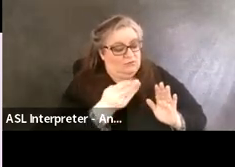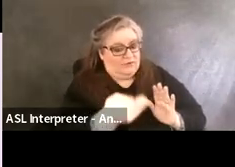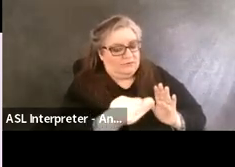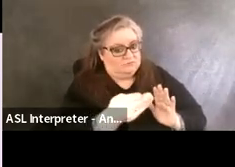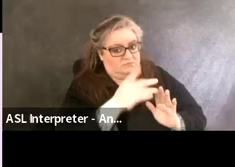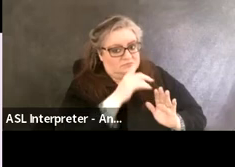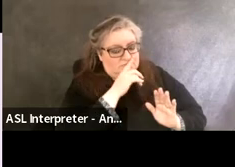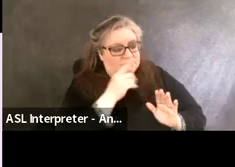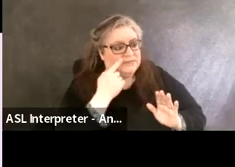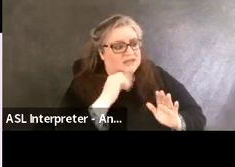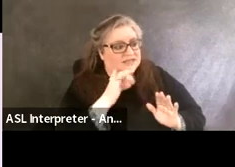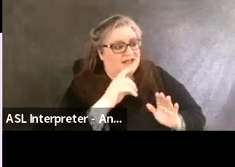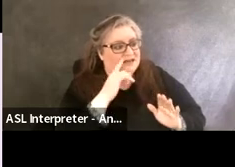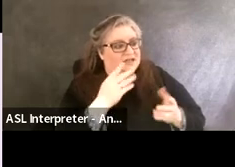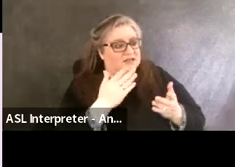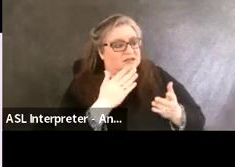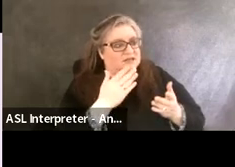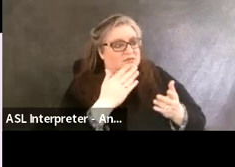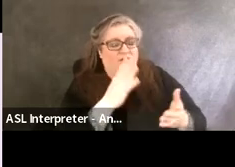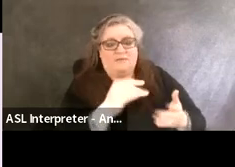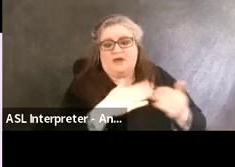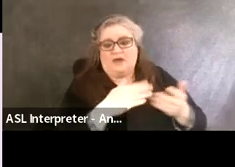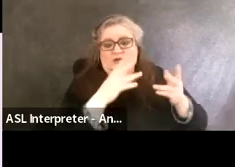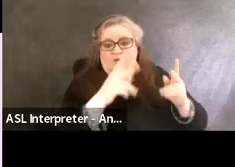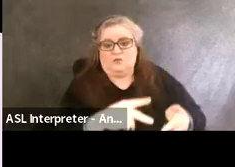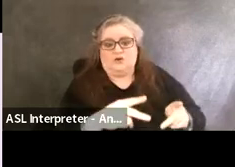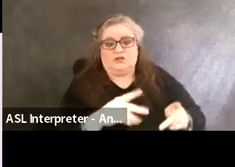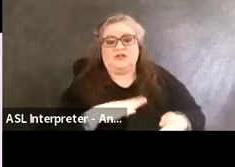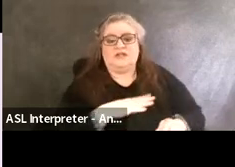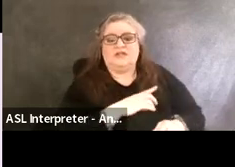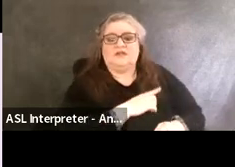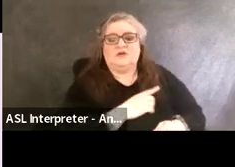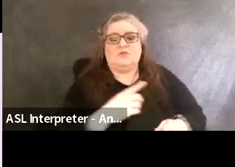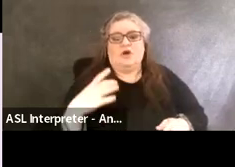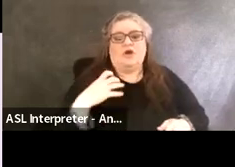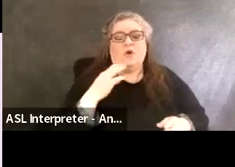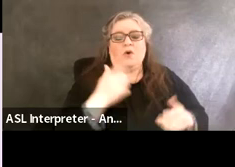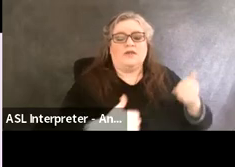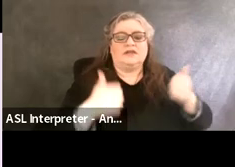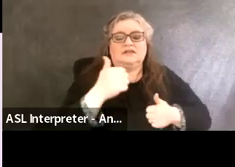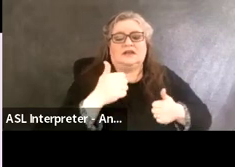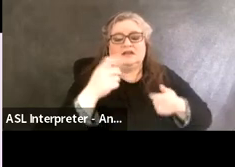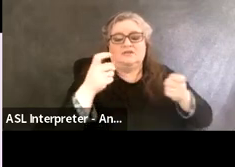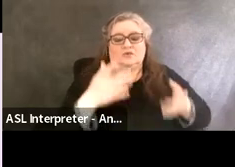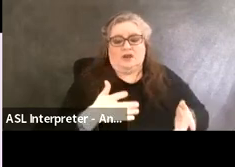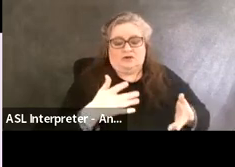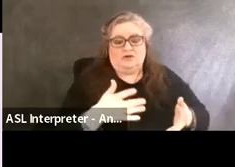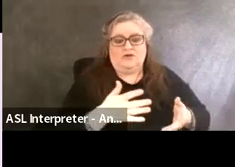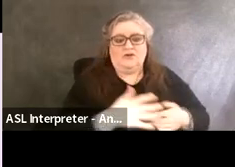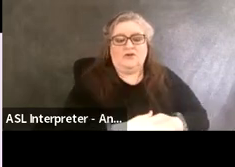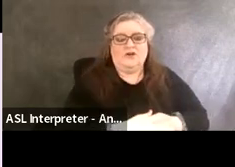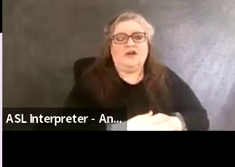because the ID is being provided by whoever is the board chair or the executive director. And